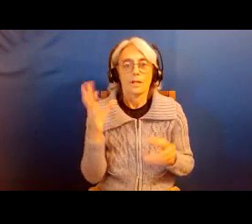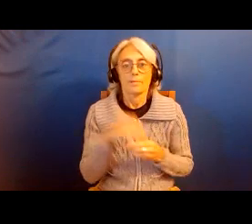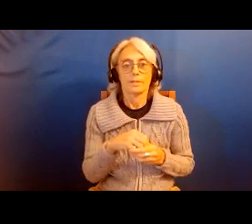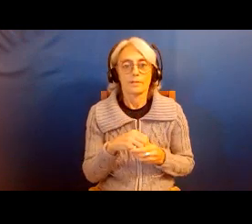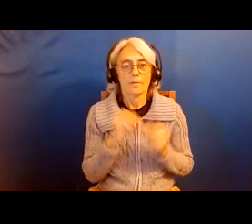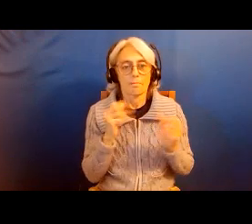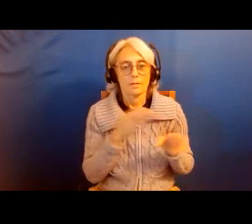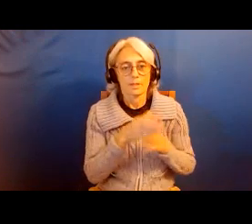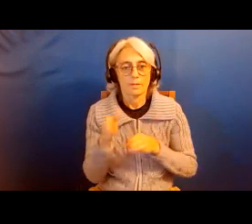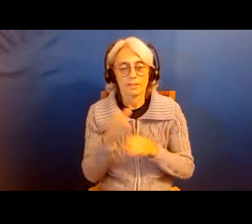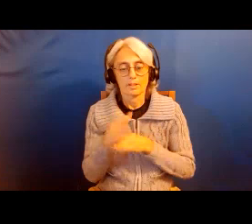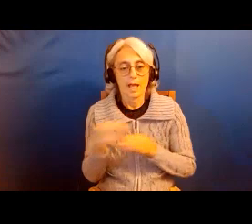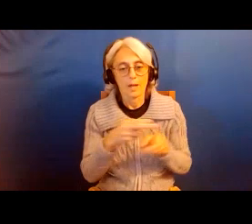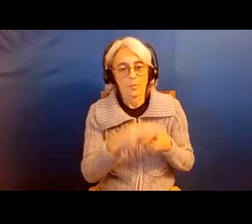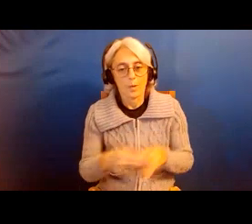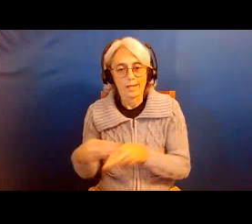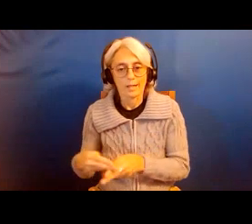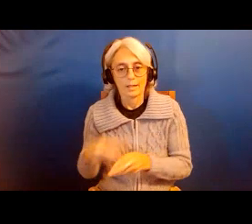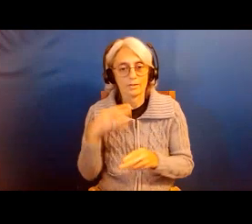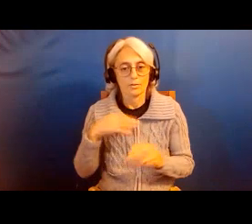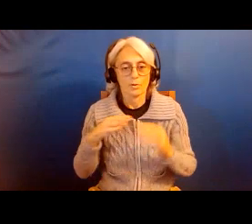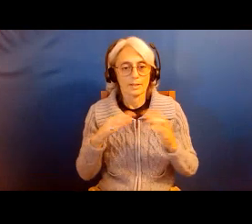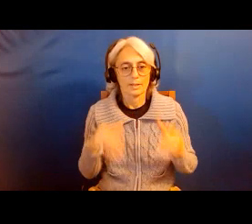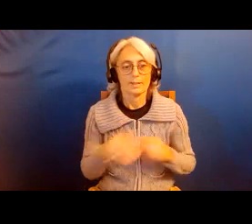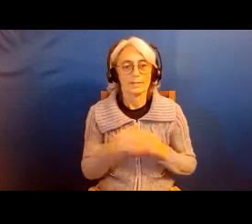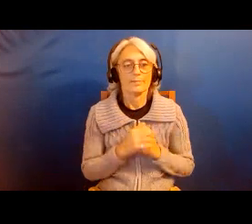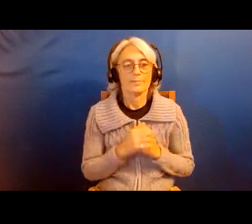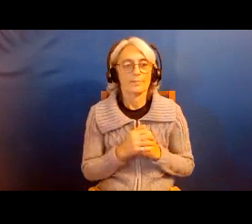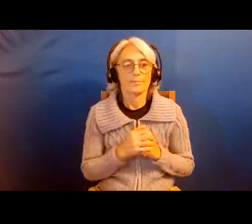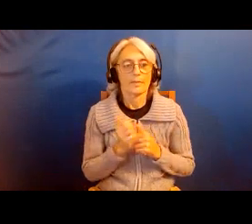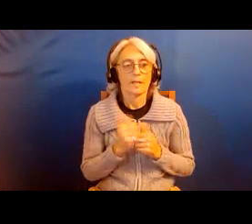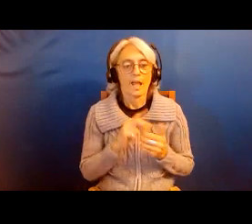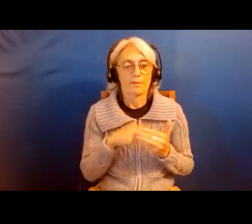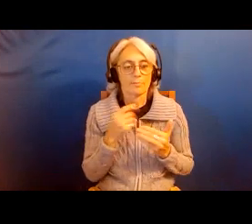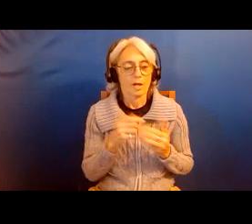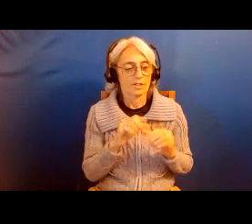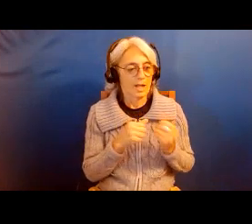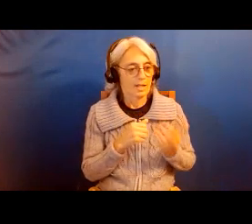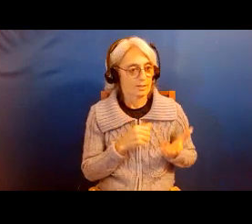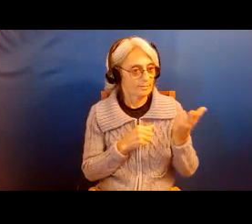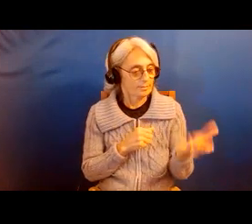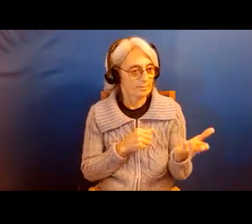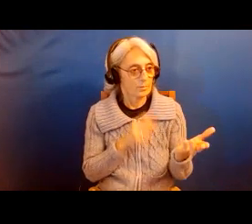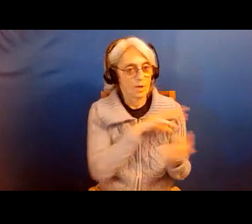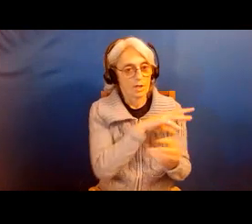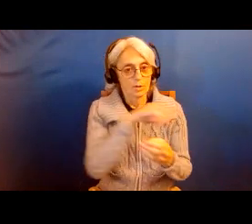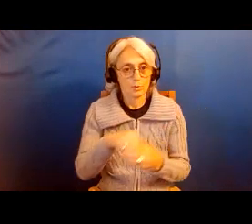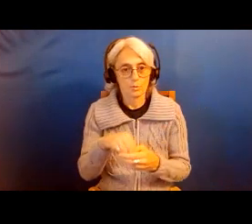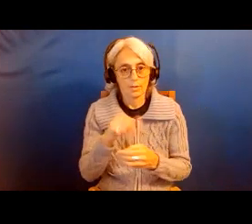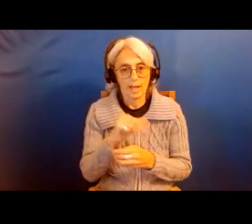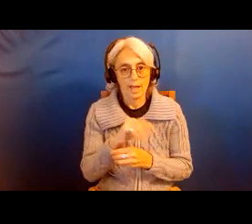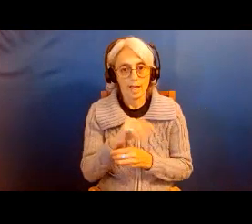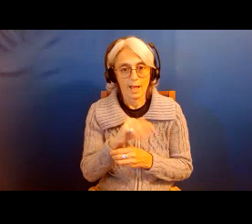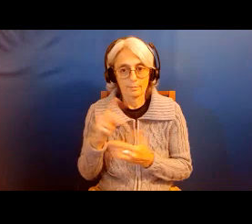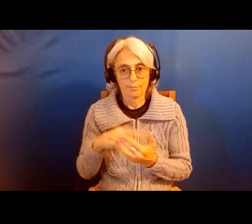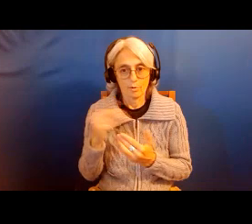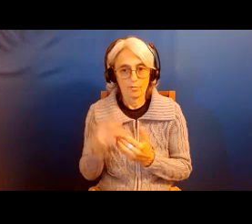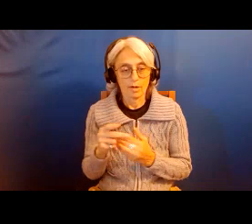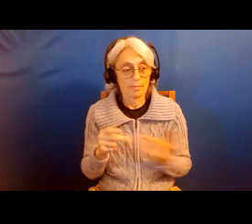system. Each project put forward by a local agency for inclusion in the A&D program will go through